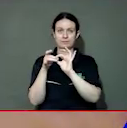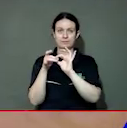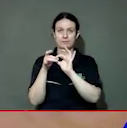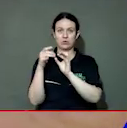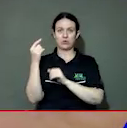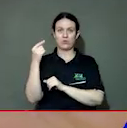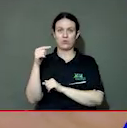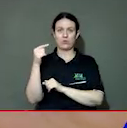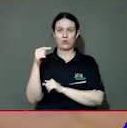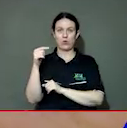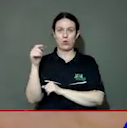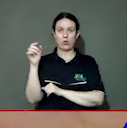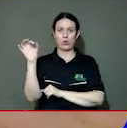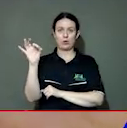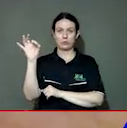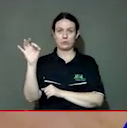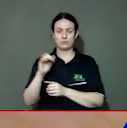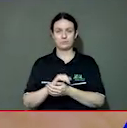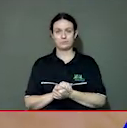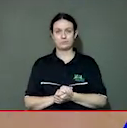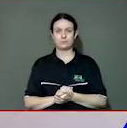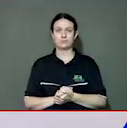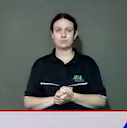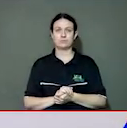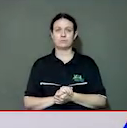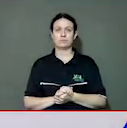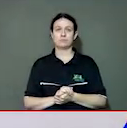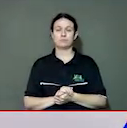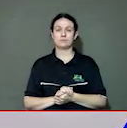per molecule.